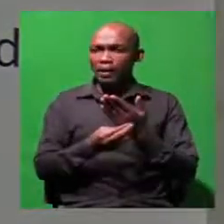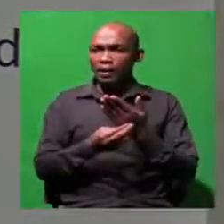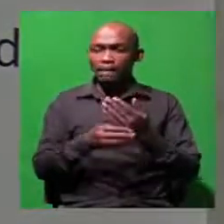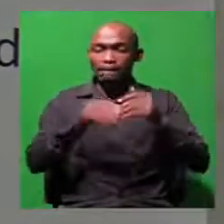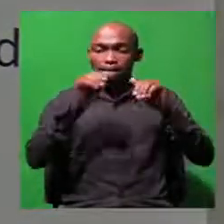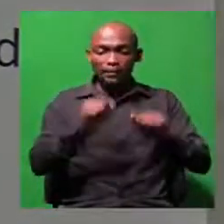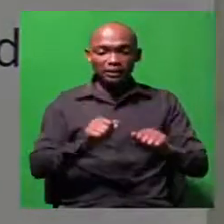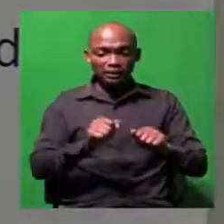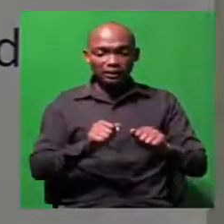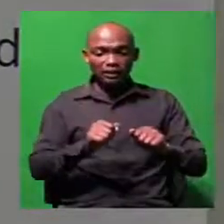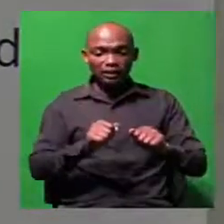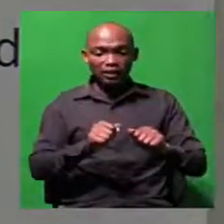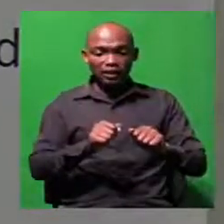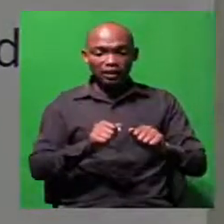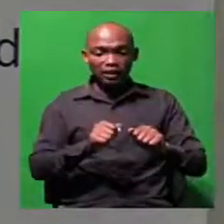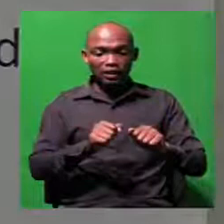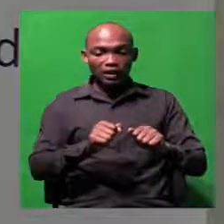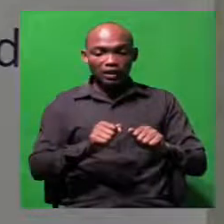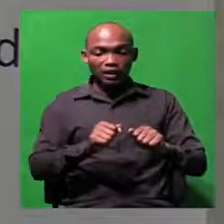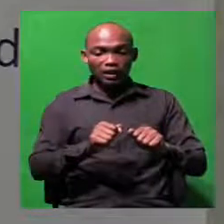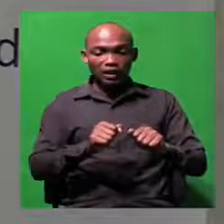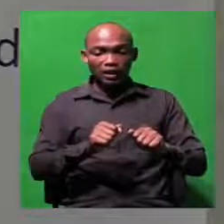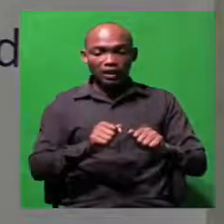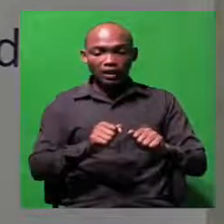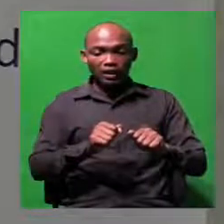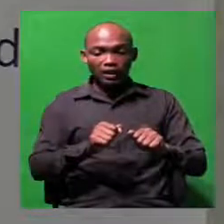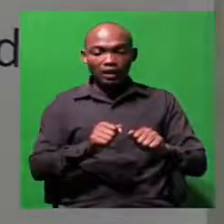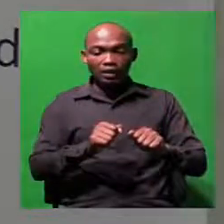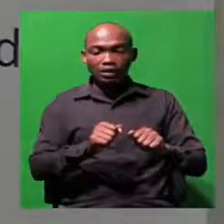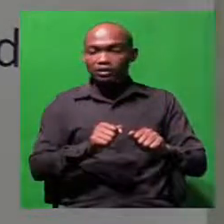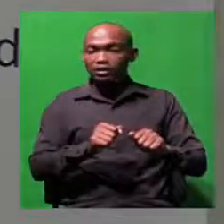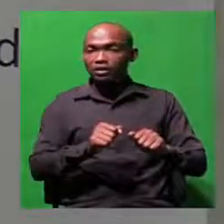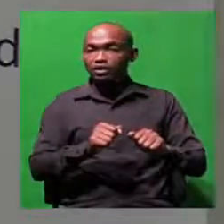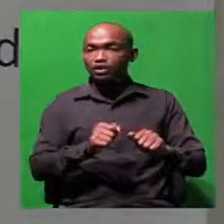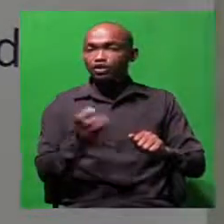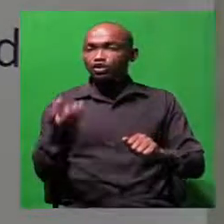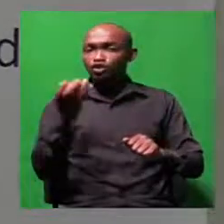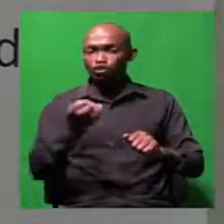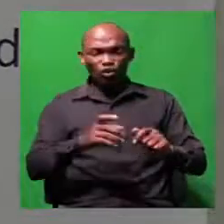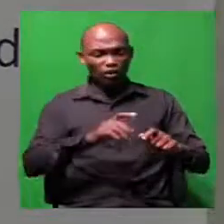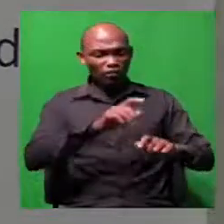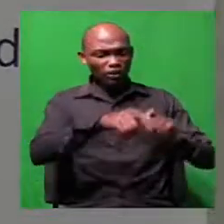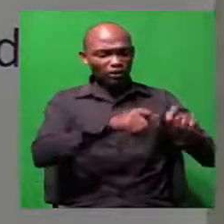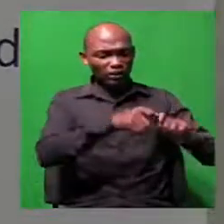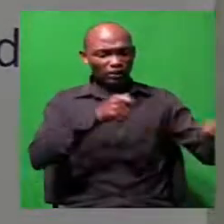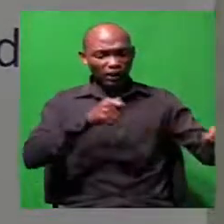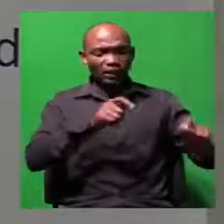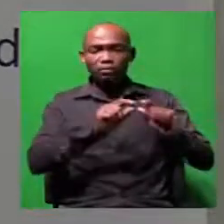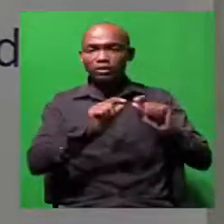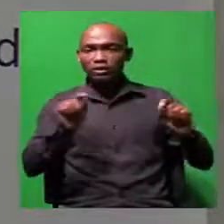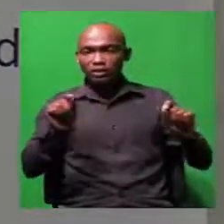Why must the stone be tied and gently lowered into the water?